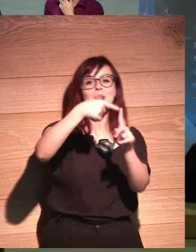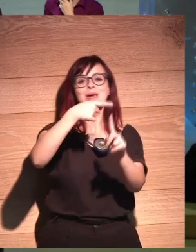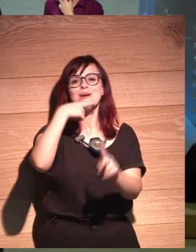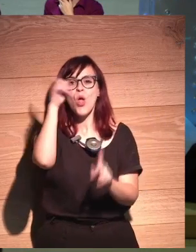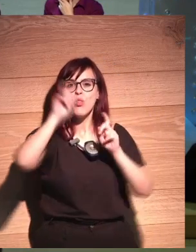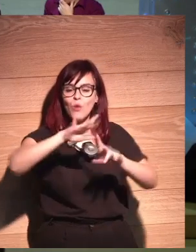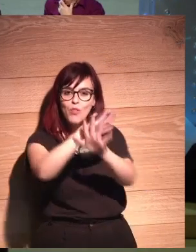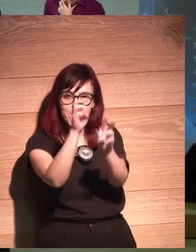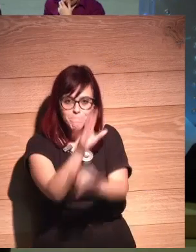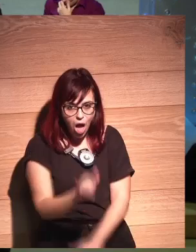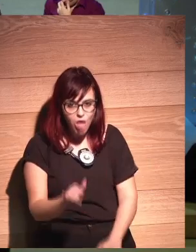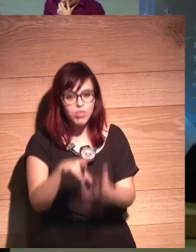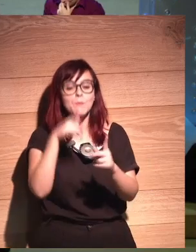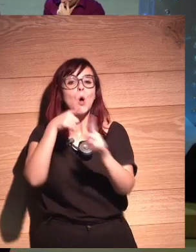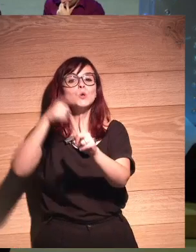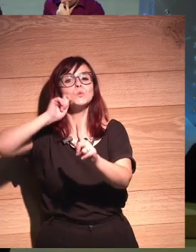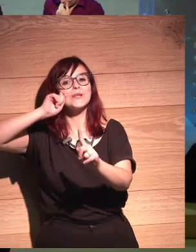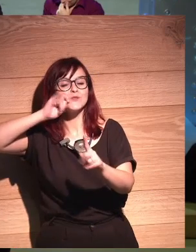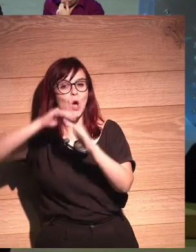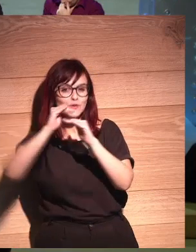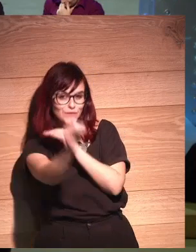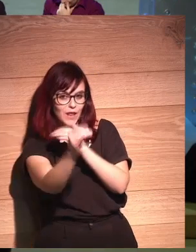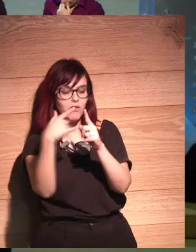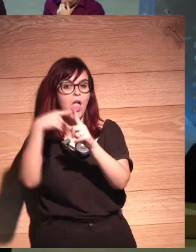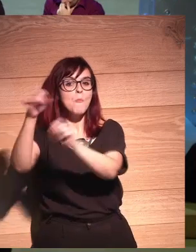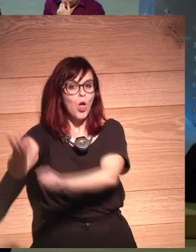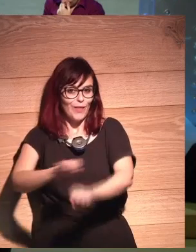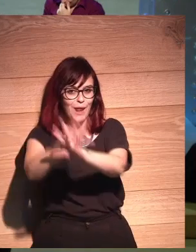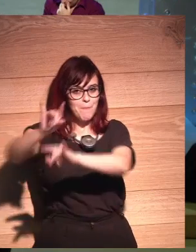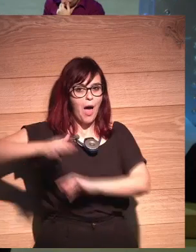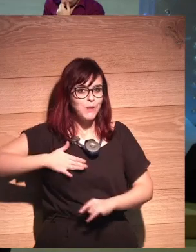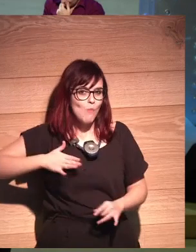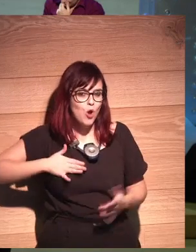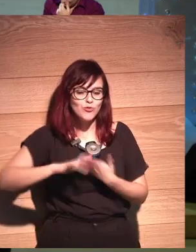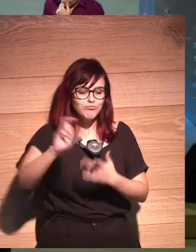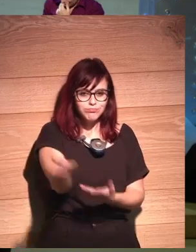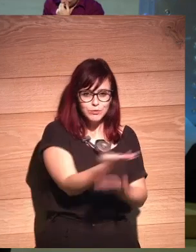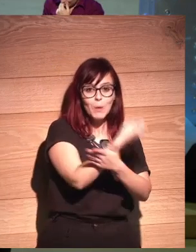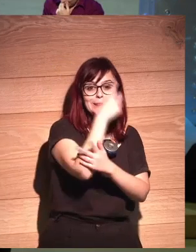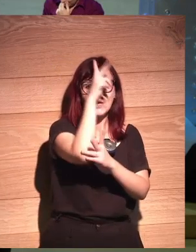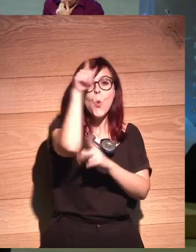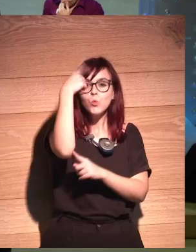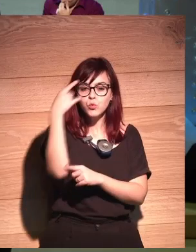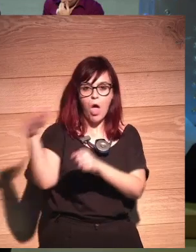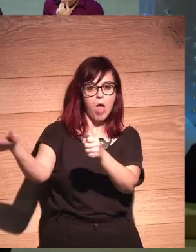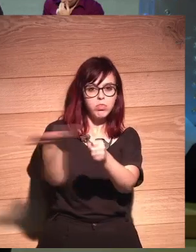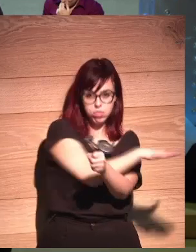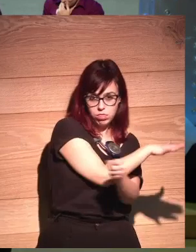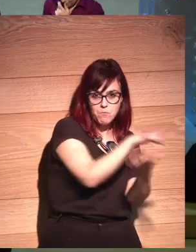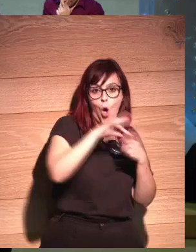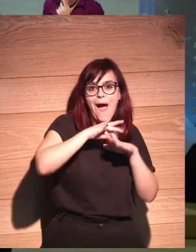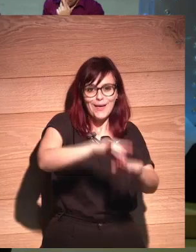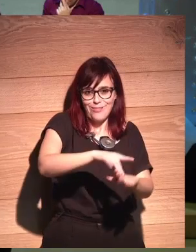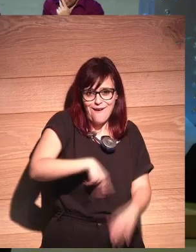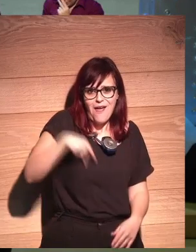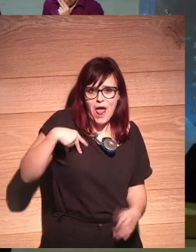goals, objectives that talk about cultural diversity, sustainable tourism, protecting heritage.